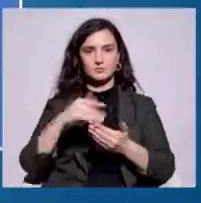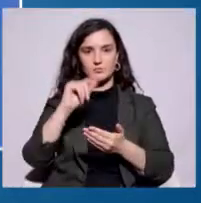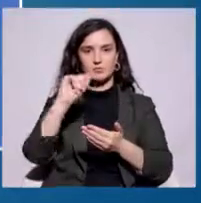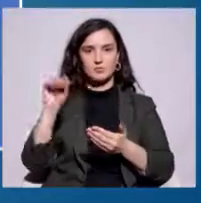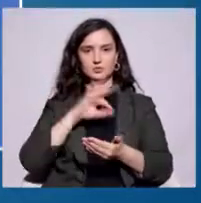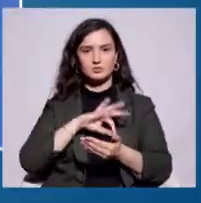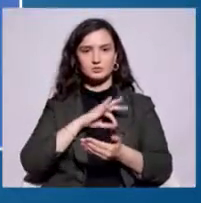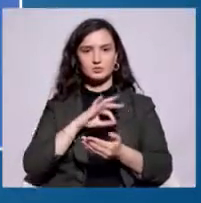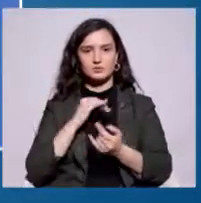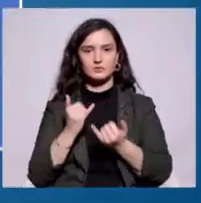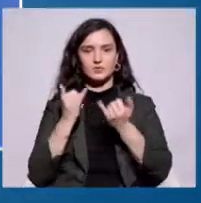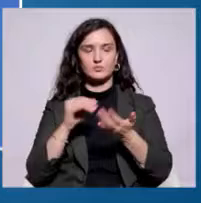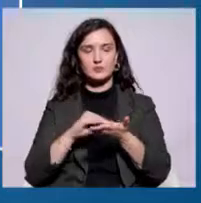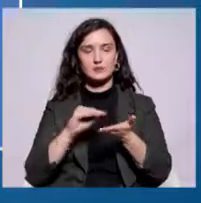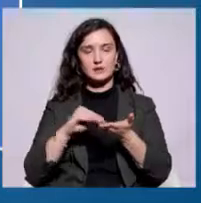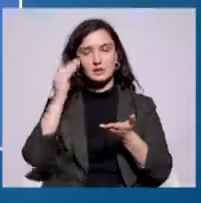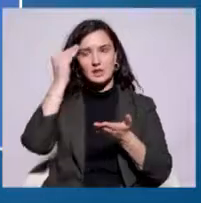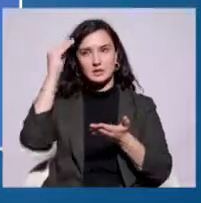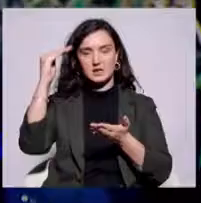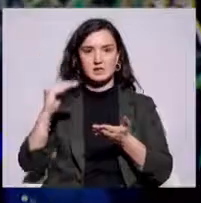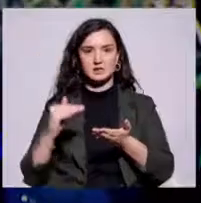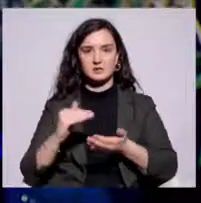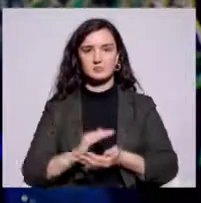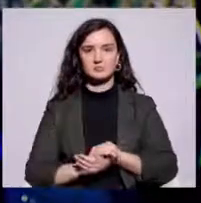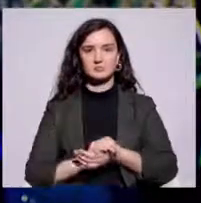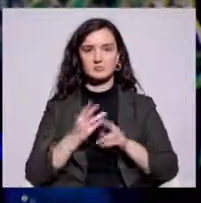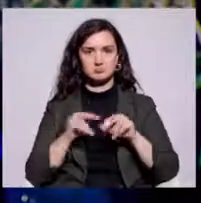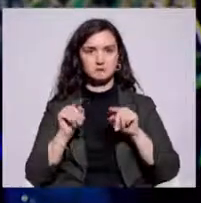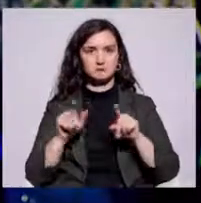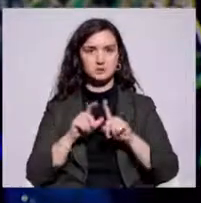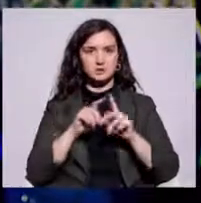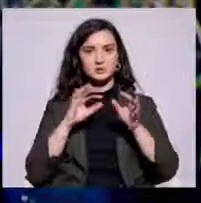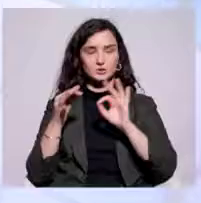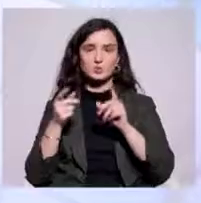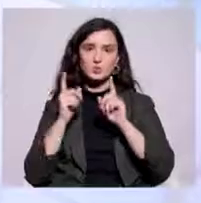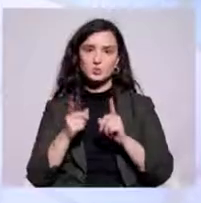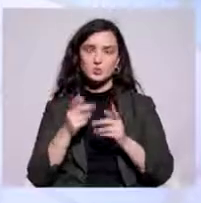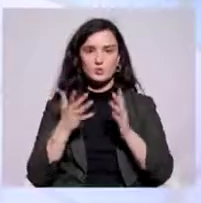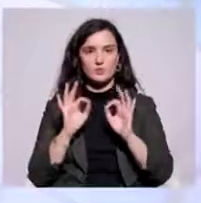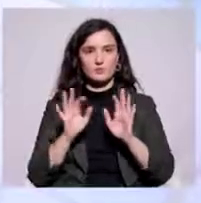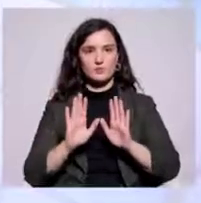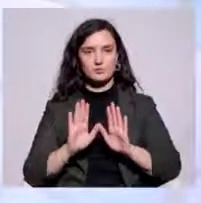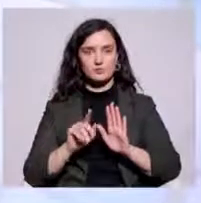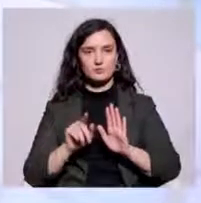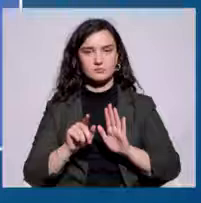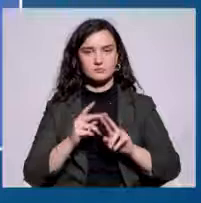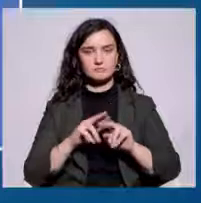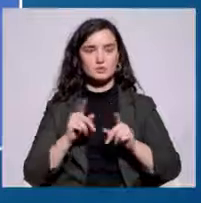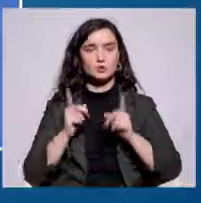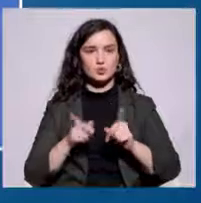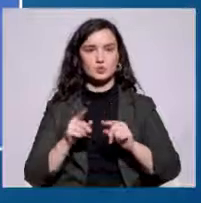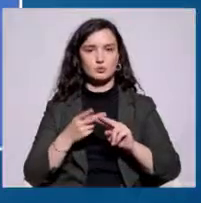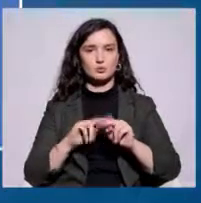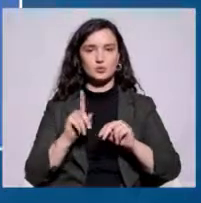is used for writing ideas. Is this sentence true or false? Oh, that is